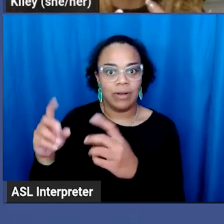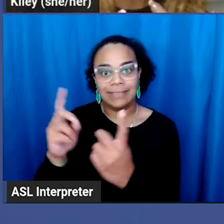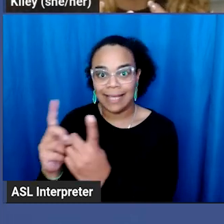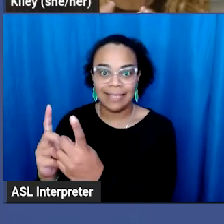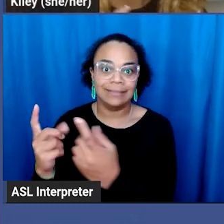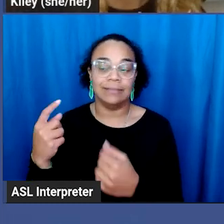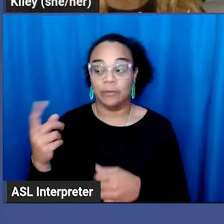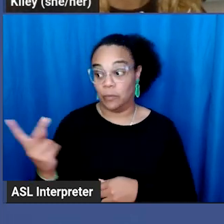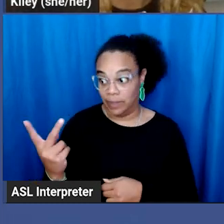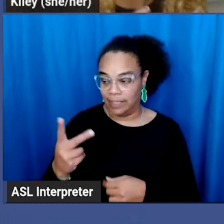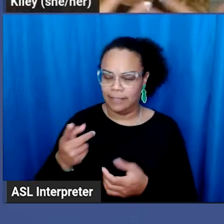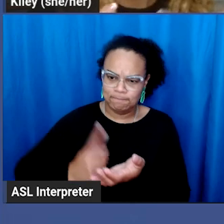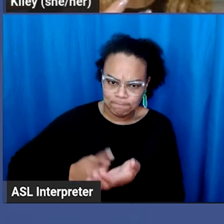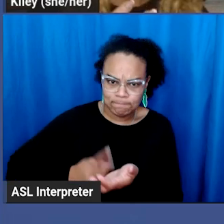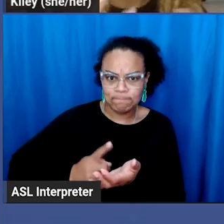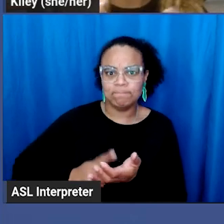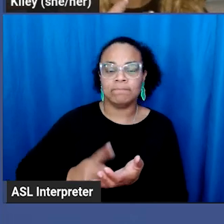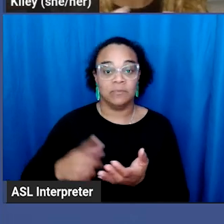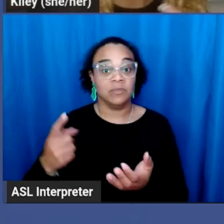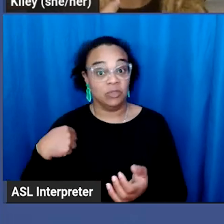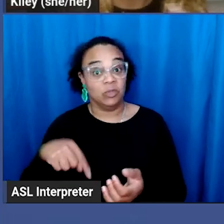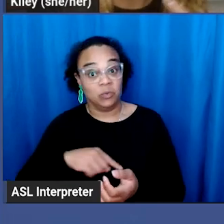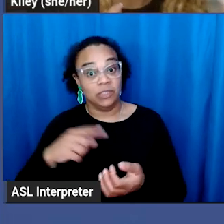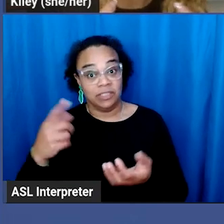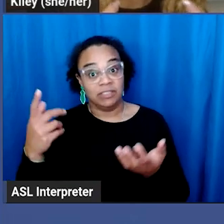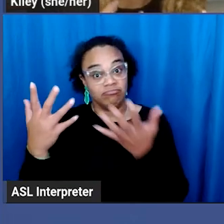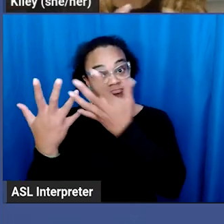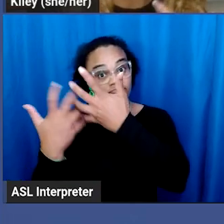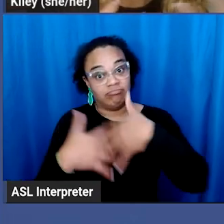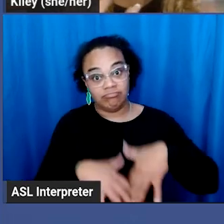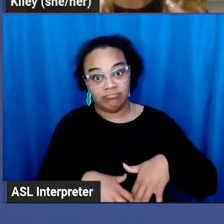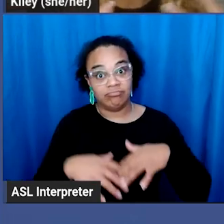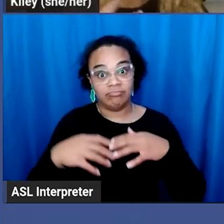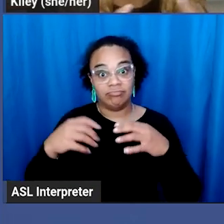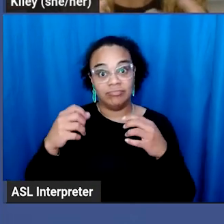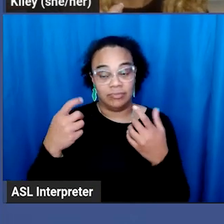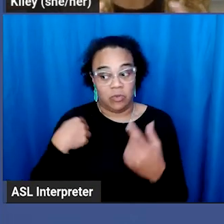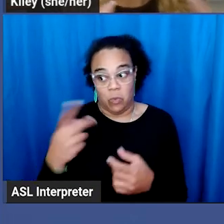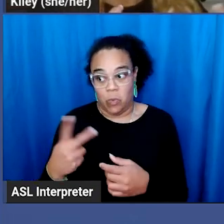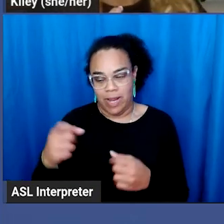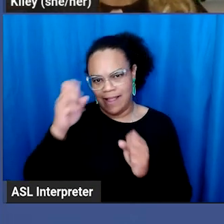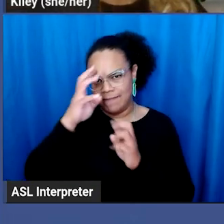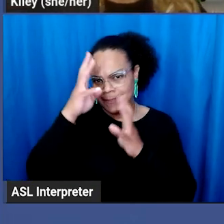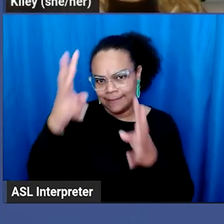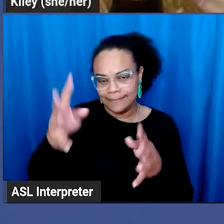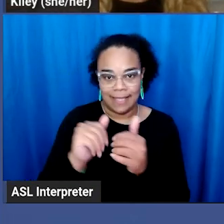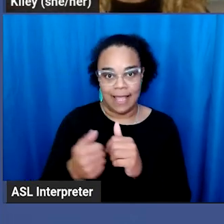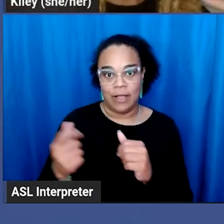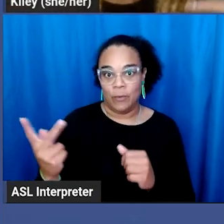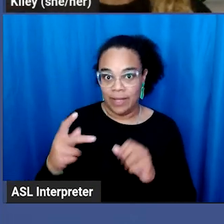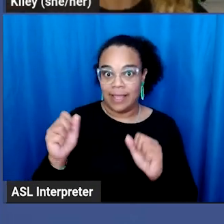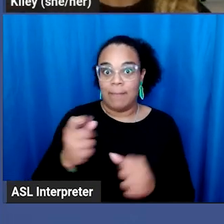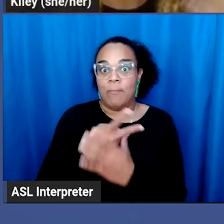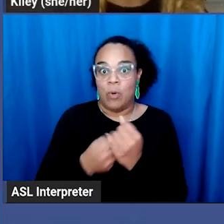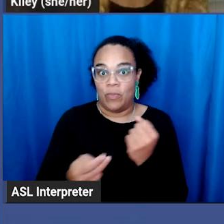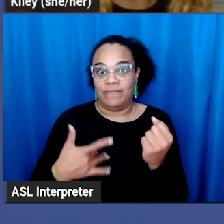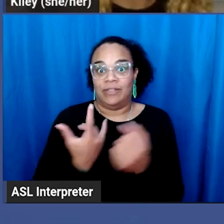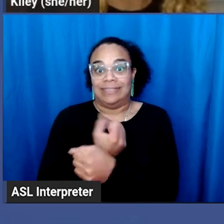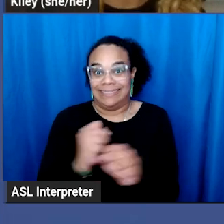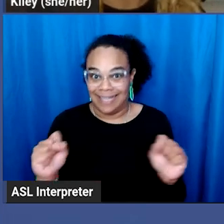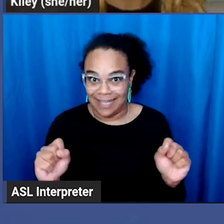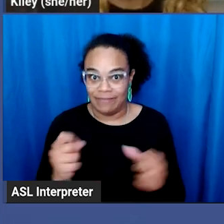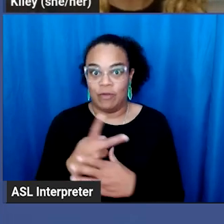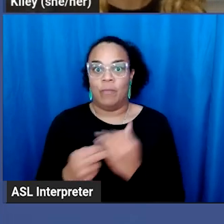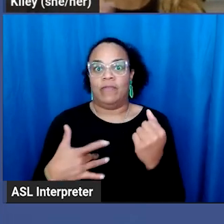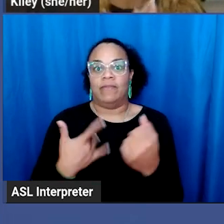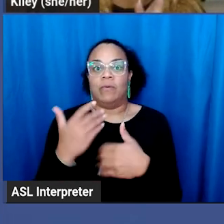really talked about it and managed this and came up, with some ways that we can both feel safe and